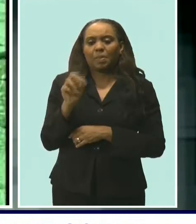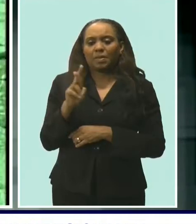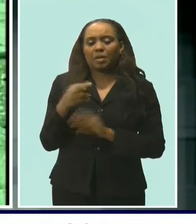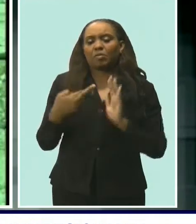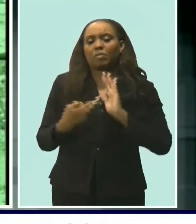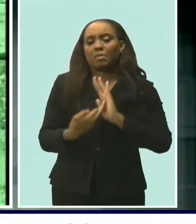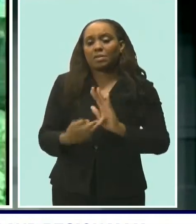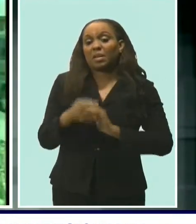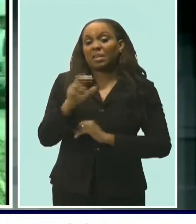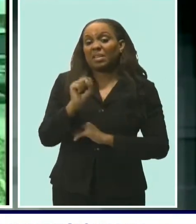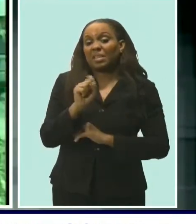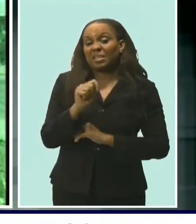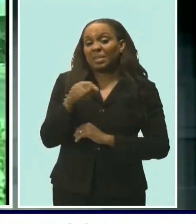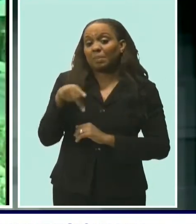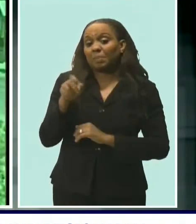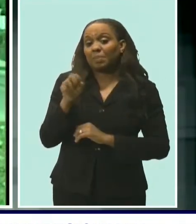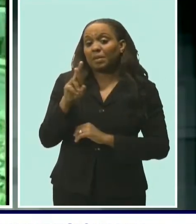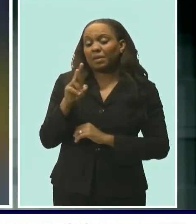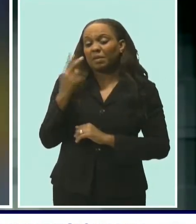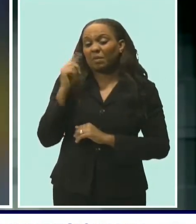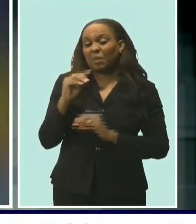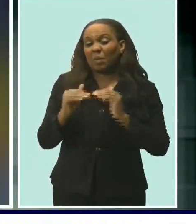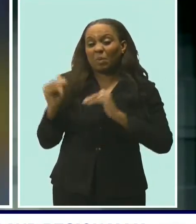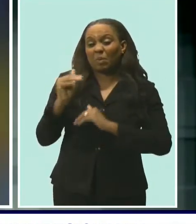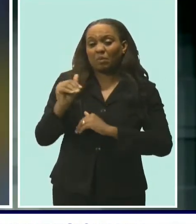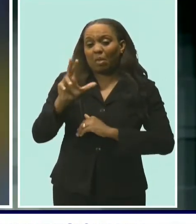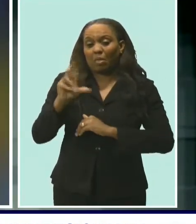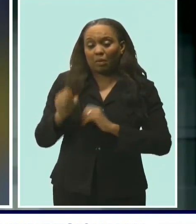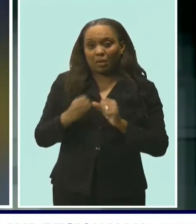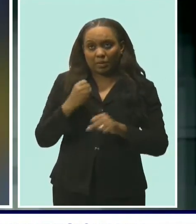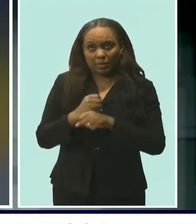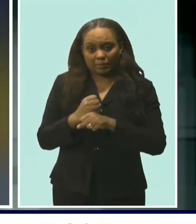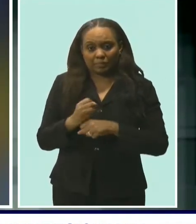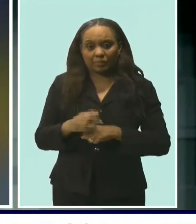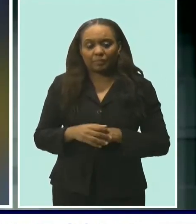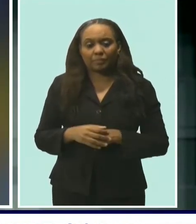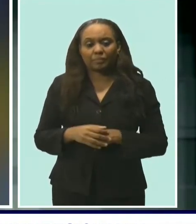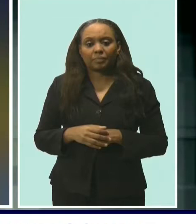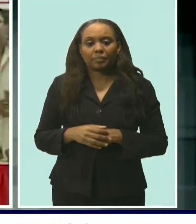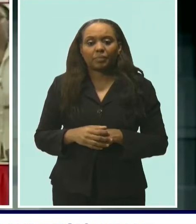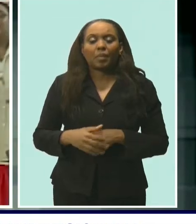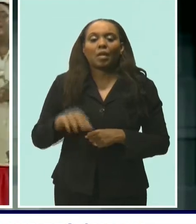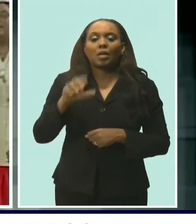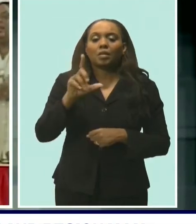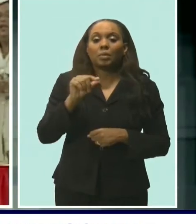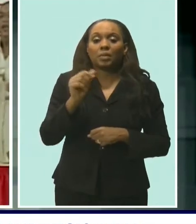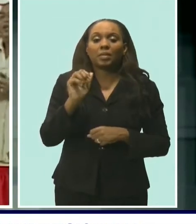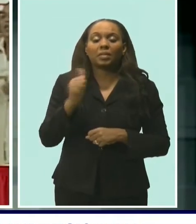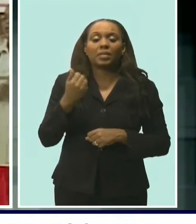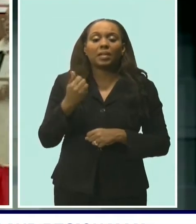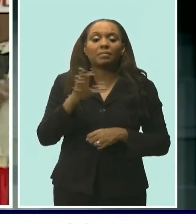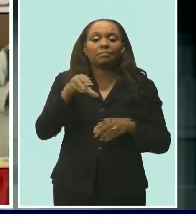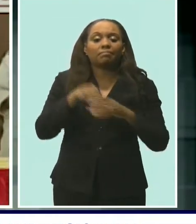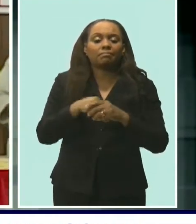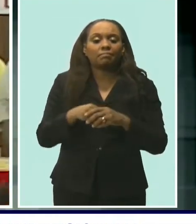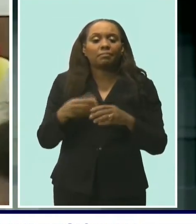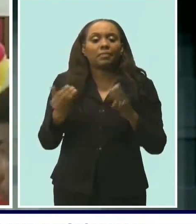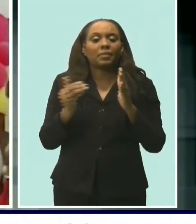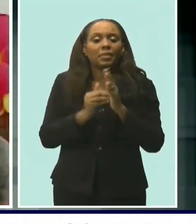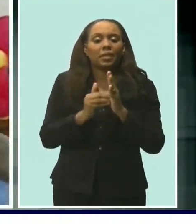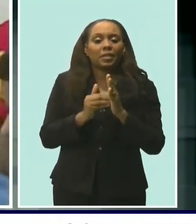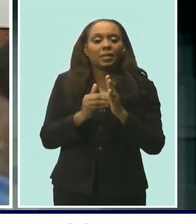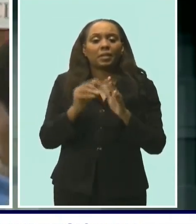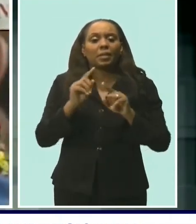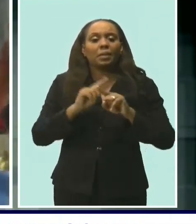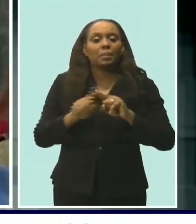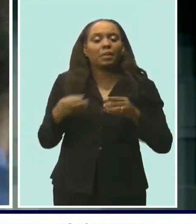3 decades. He subsequently returned to lead the BLP in 2010, but was replaced as party leader after the party lost